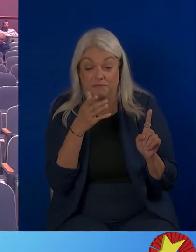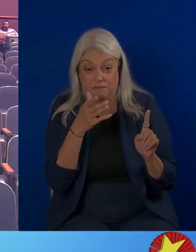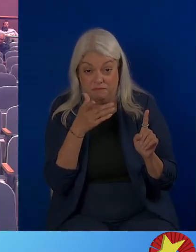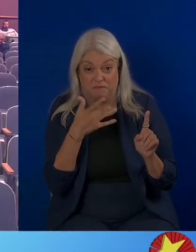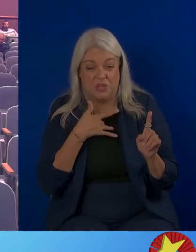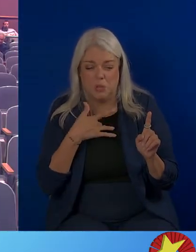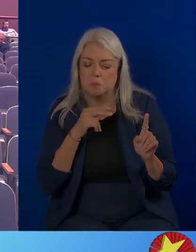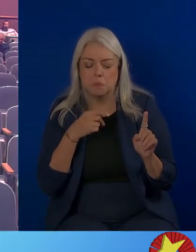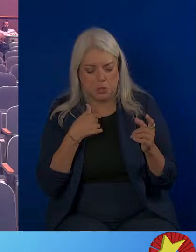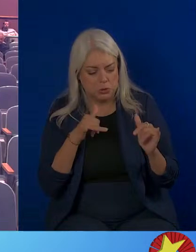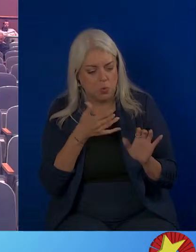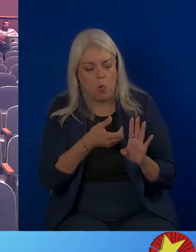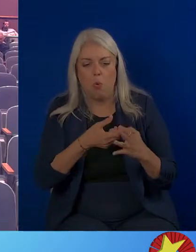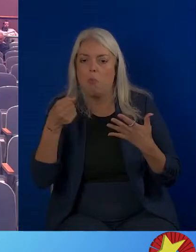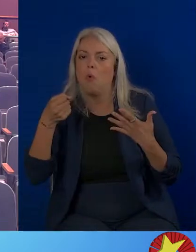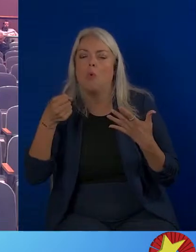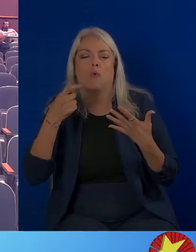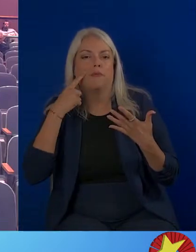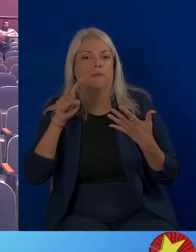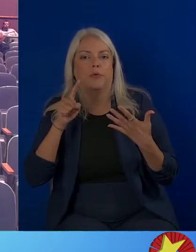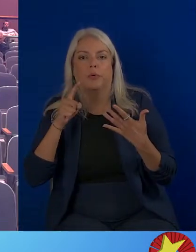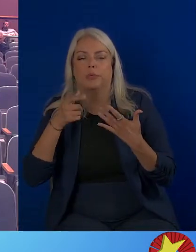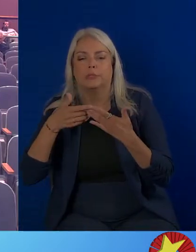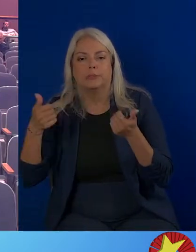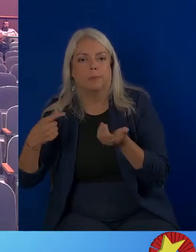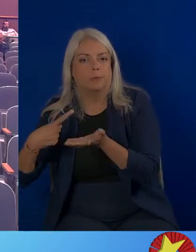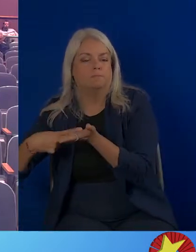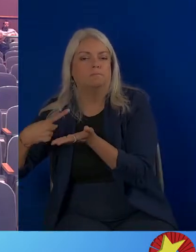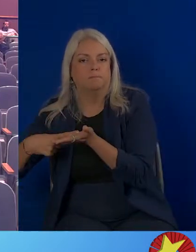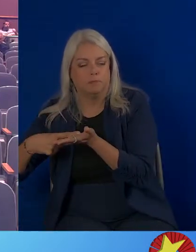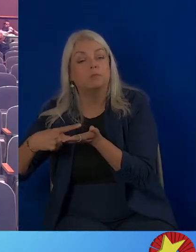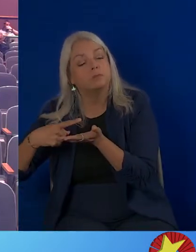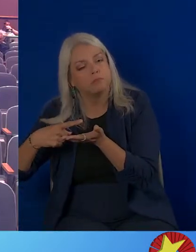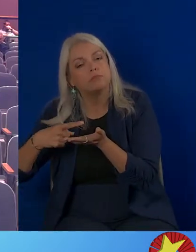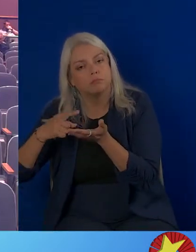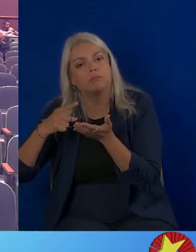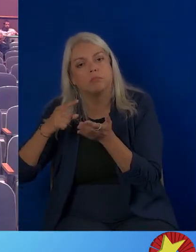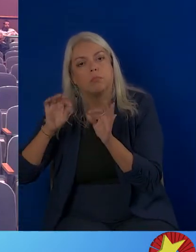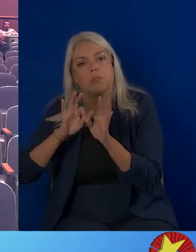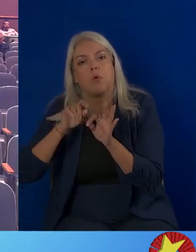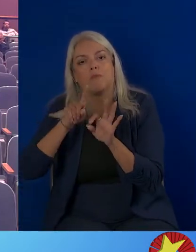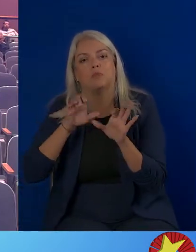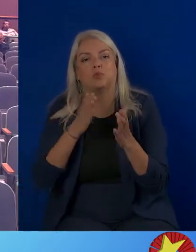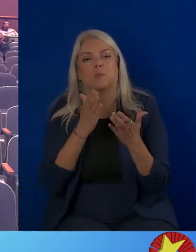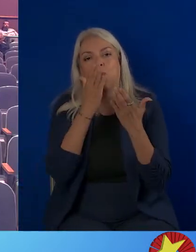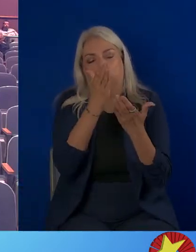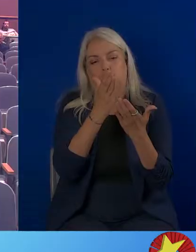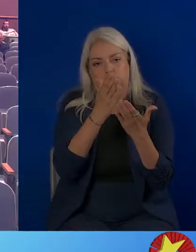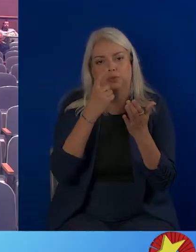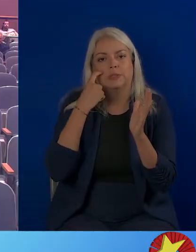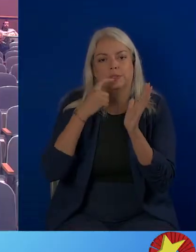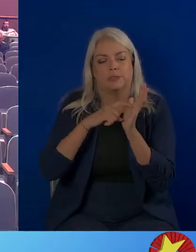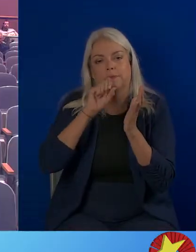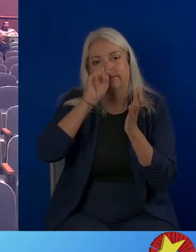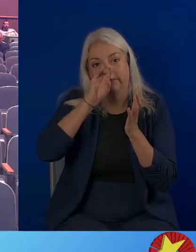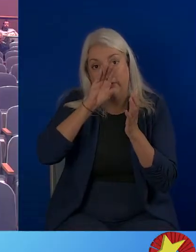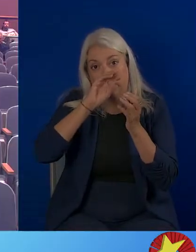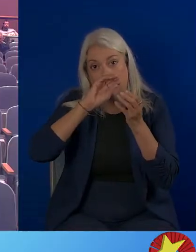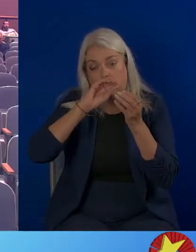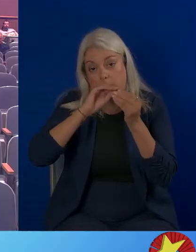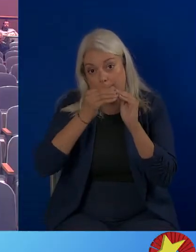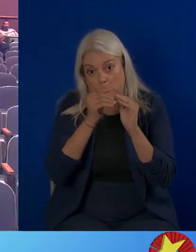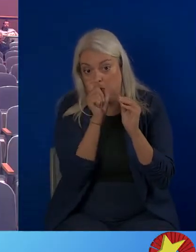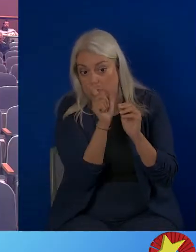pull any of them for separate consideration, just make the appropriate motion, identify it by item